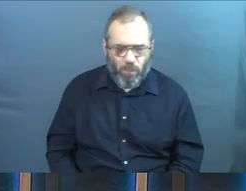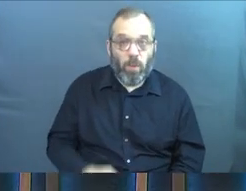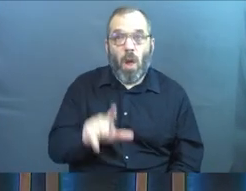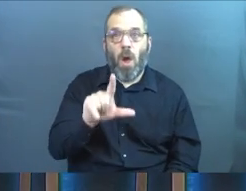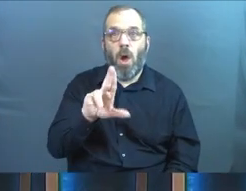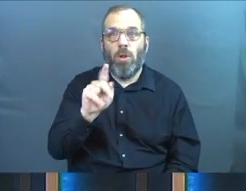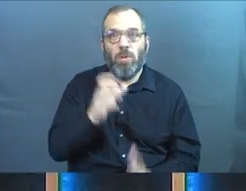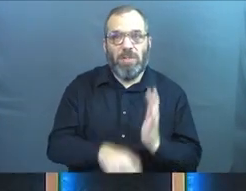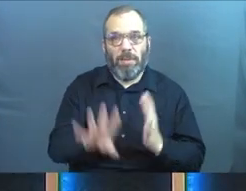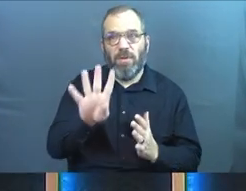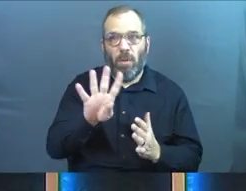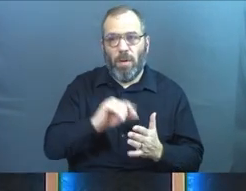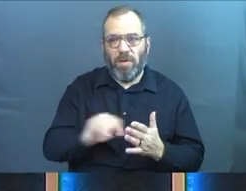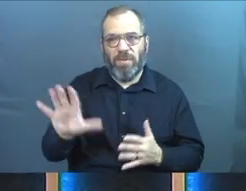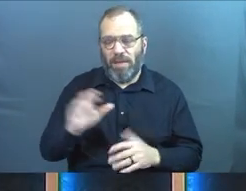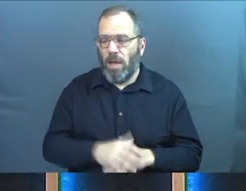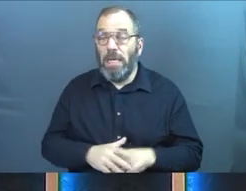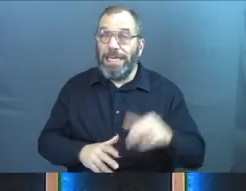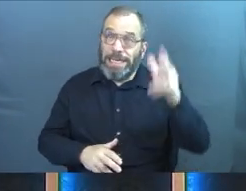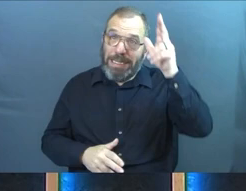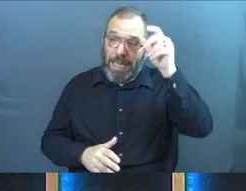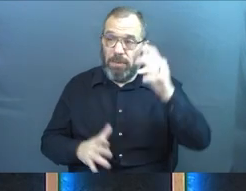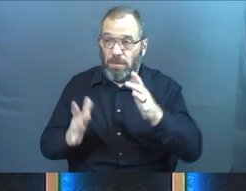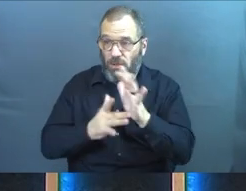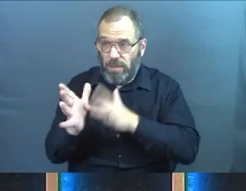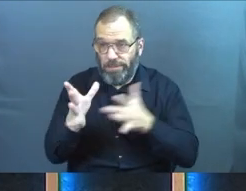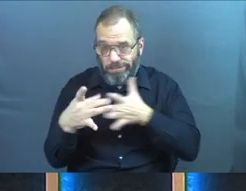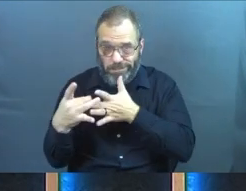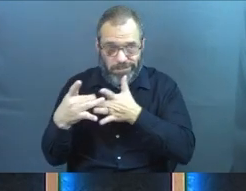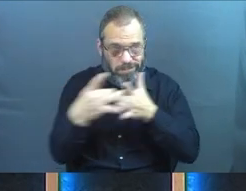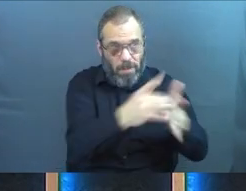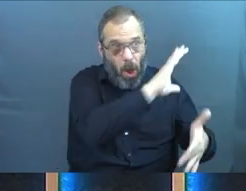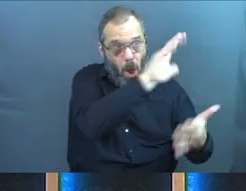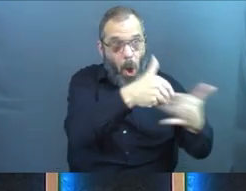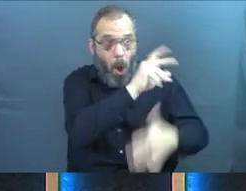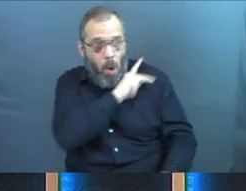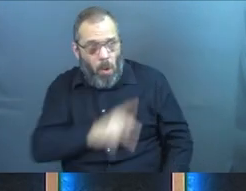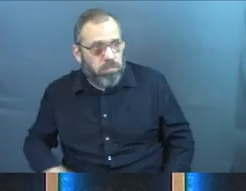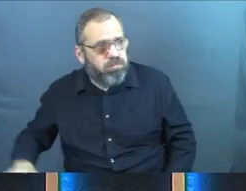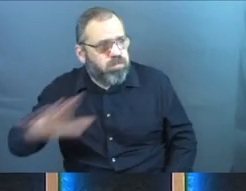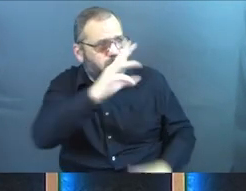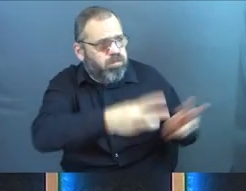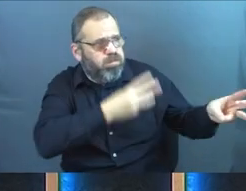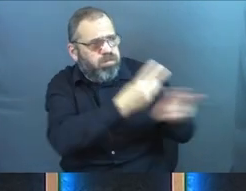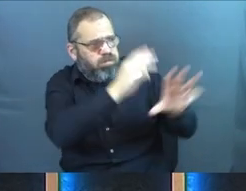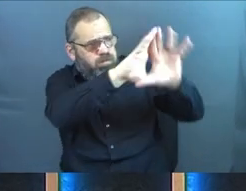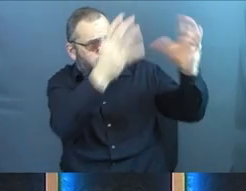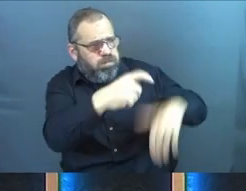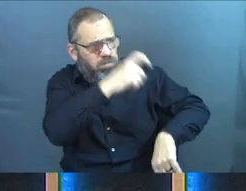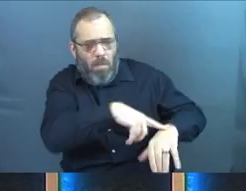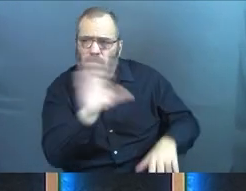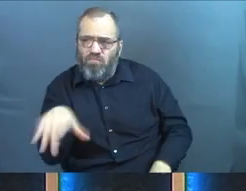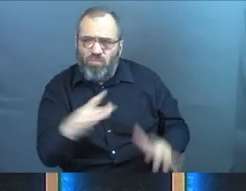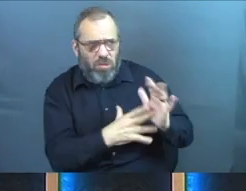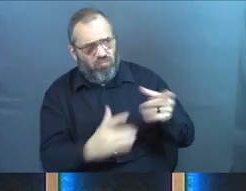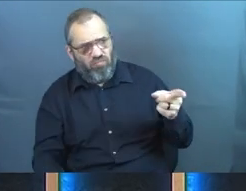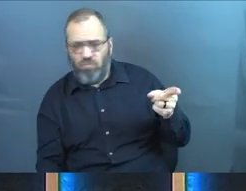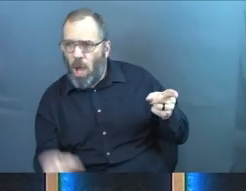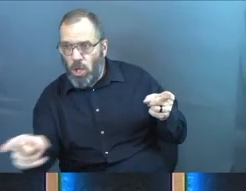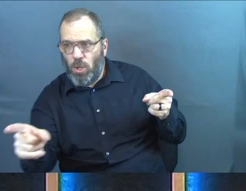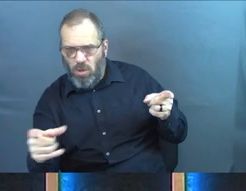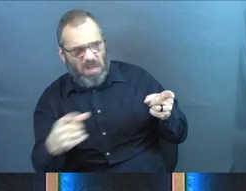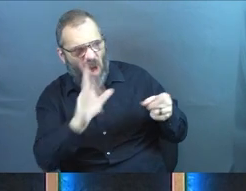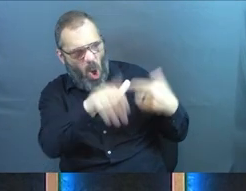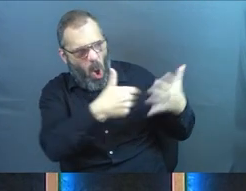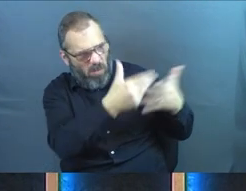Luke chapter 4, verse 5 through 7. And the devil took Jesus and showed him all the kingdoms of the world in a moment of time and said to him, to you